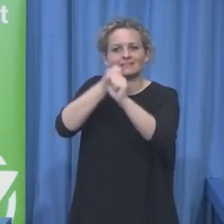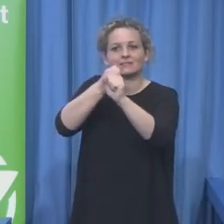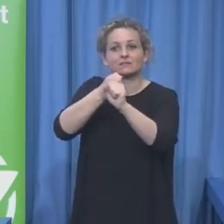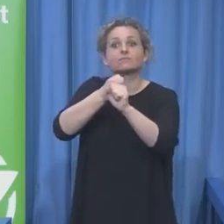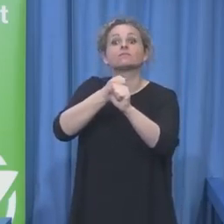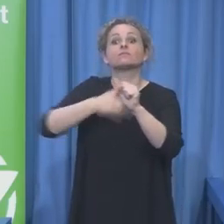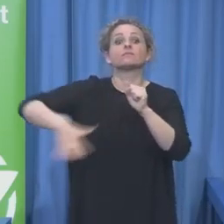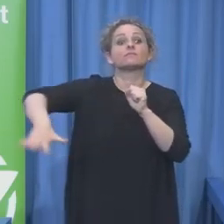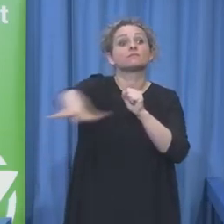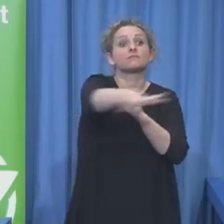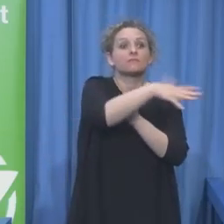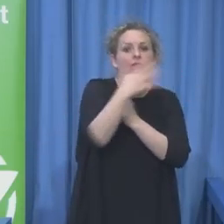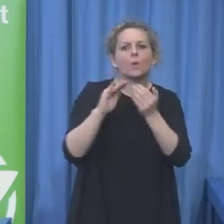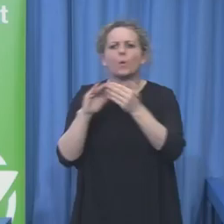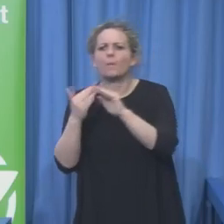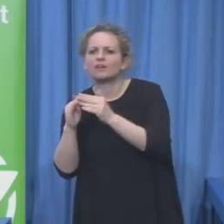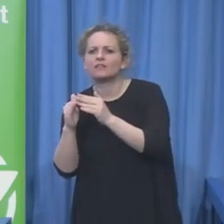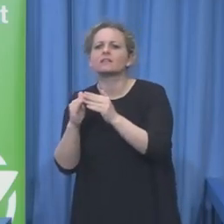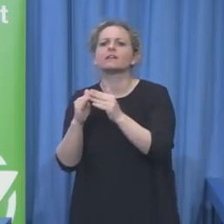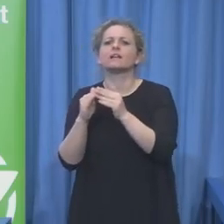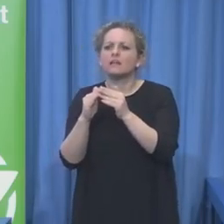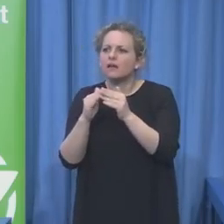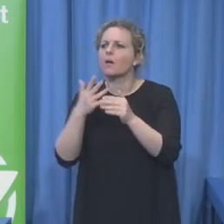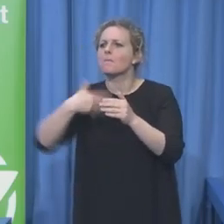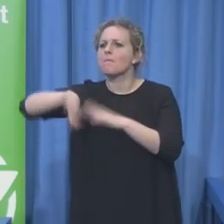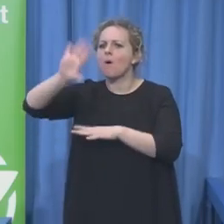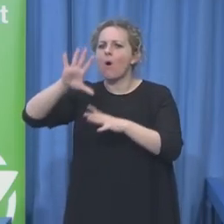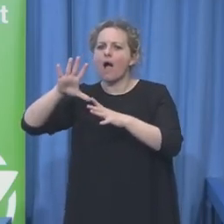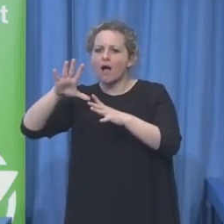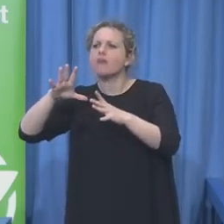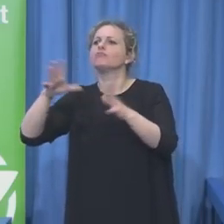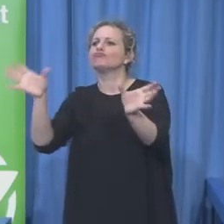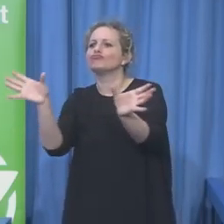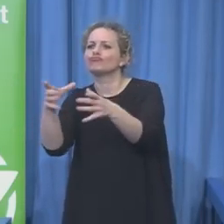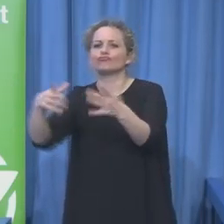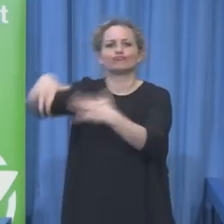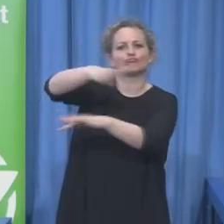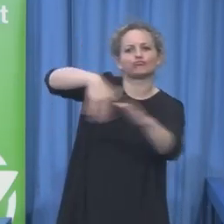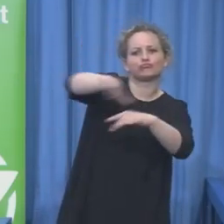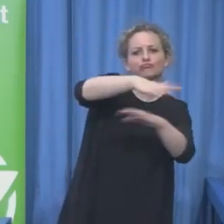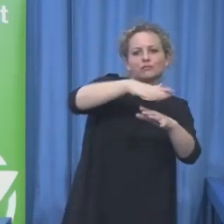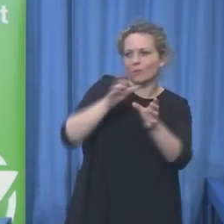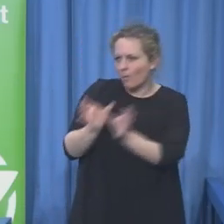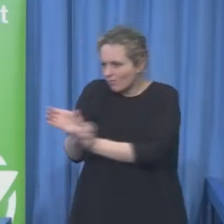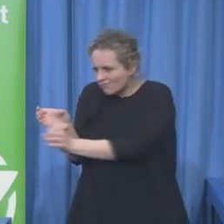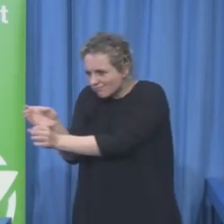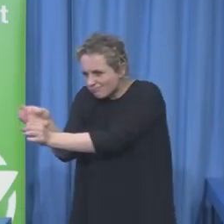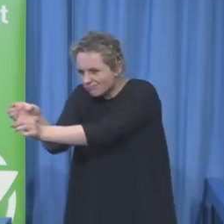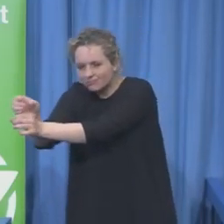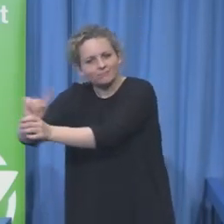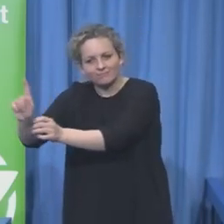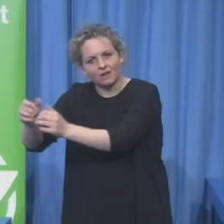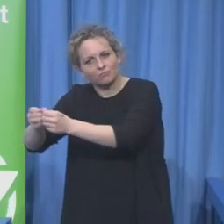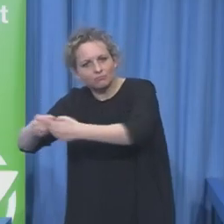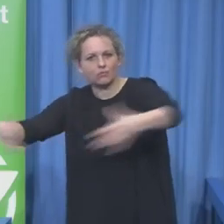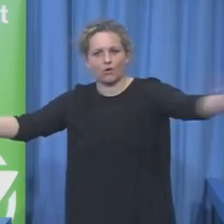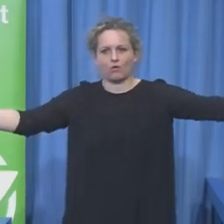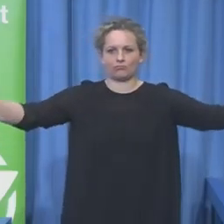from a total population of 19 million people, we have 700,000 people